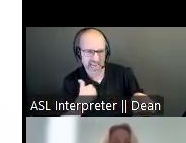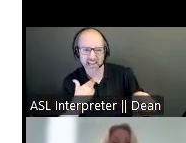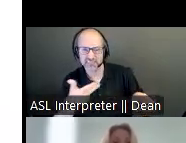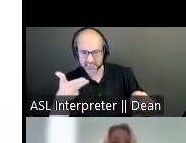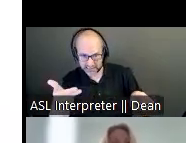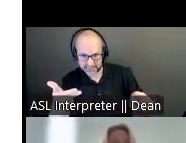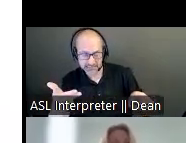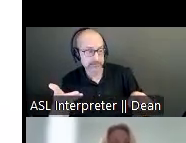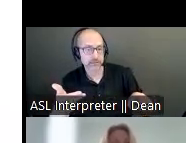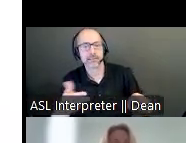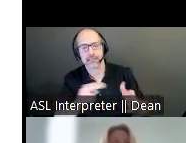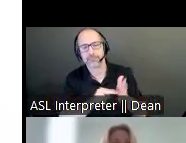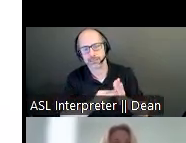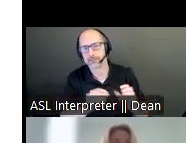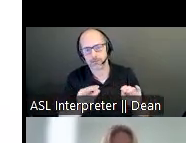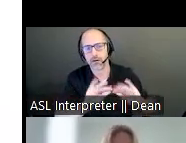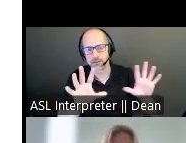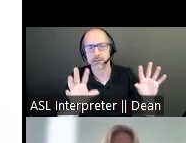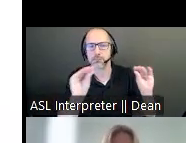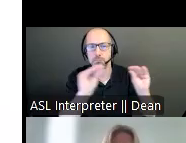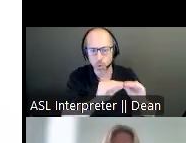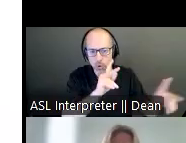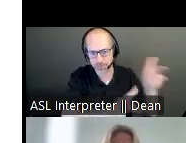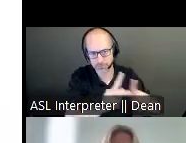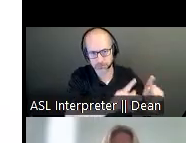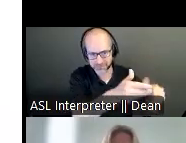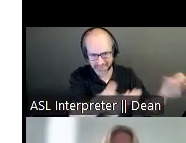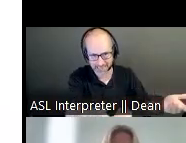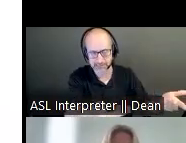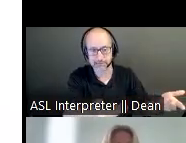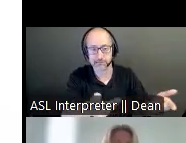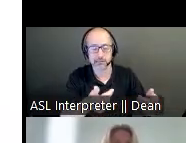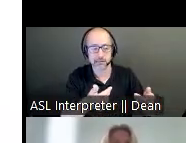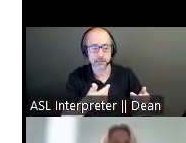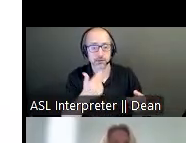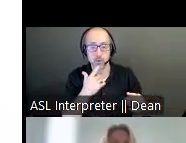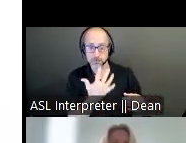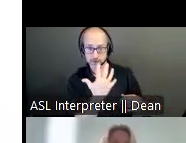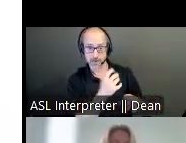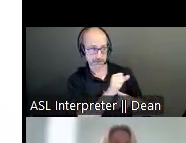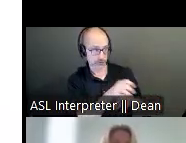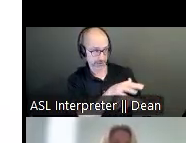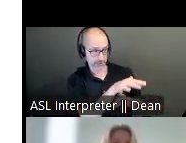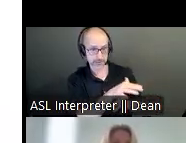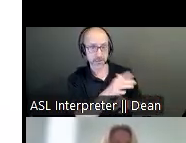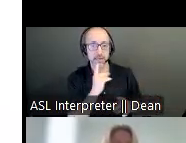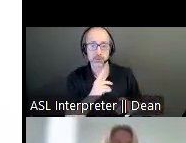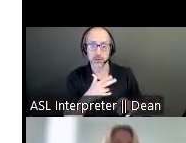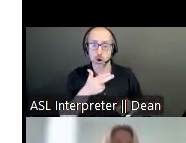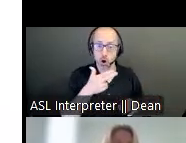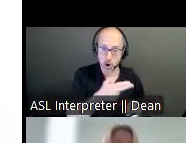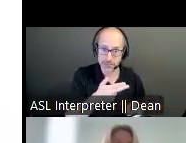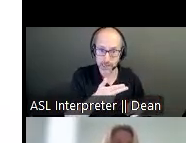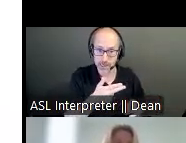there are more fatalities. So in 5 of the 9 cases we reviewed, it actually was a homicide-suicide, where the perpetrator